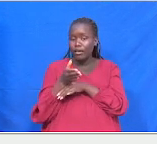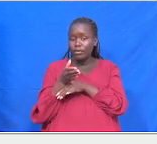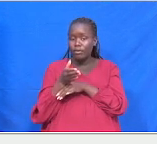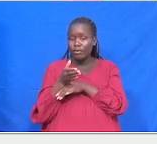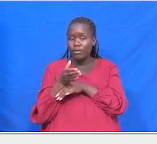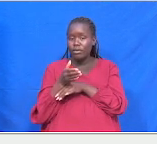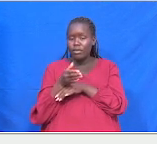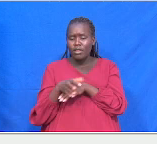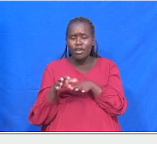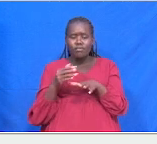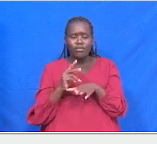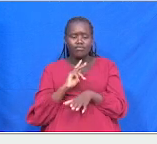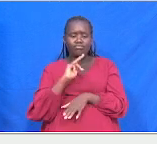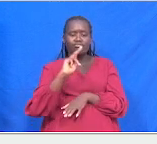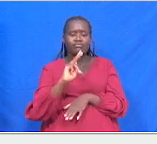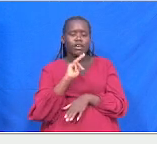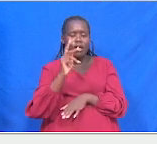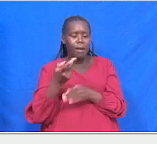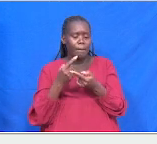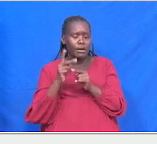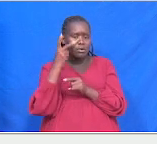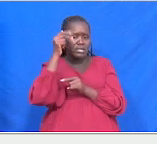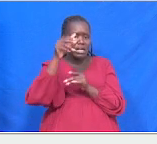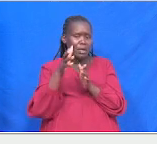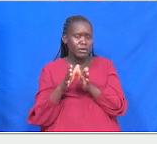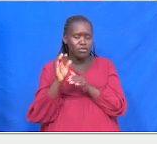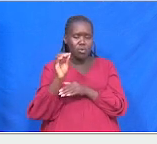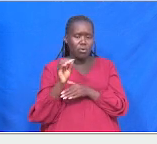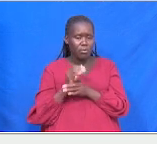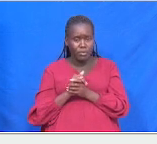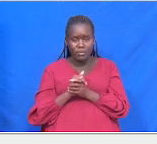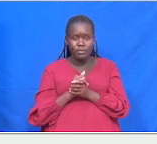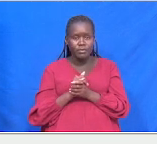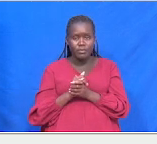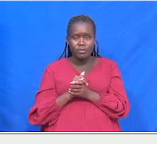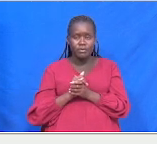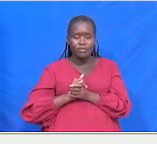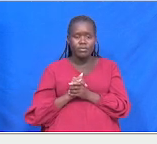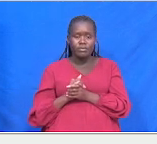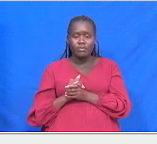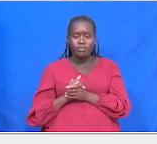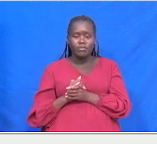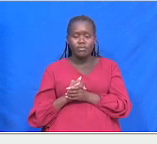they have been making noise. They signed an agreement, they have not seen anybody. Yeah? So,